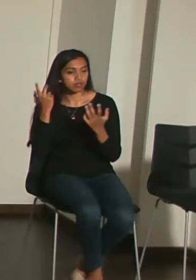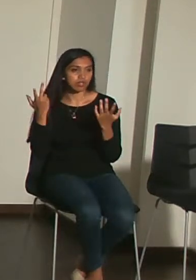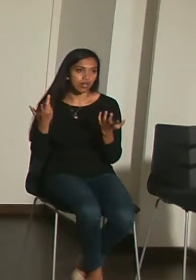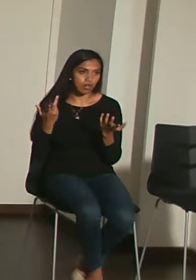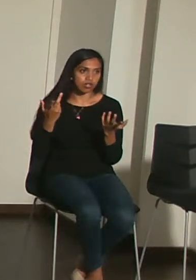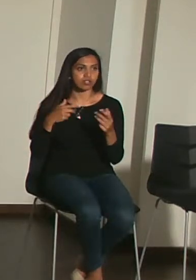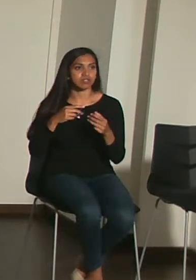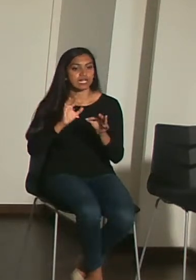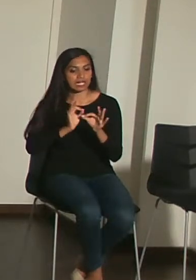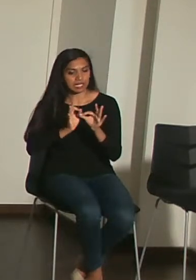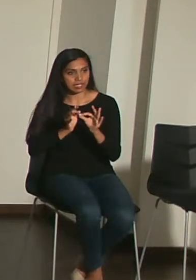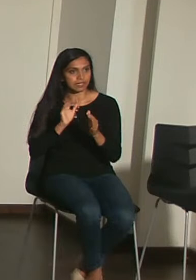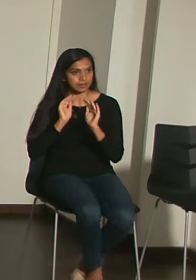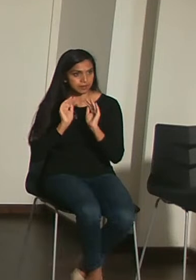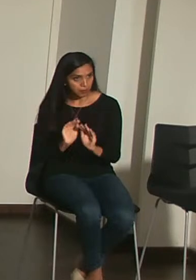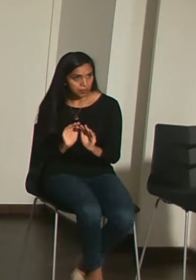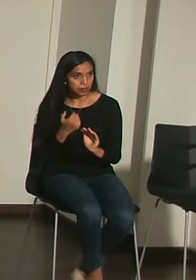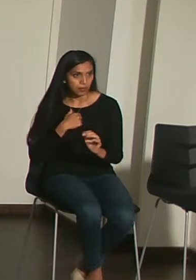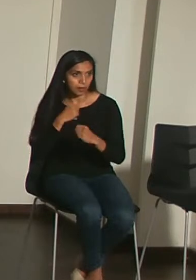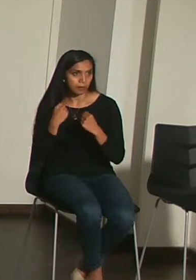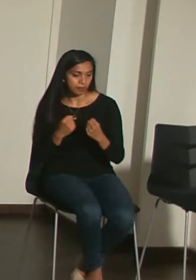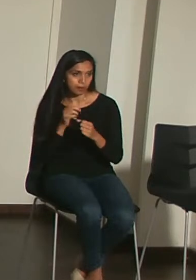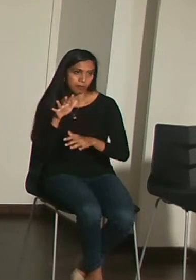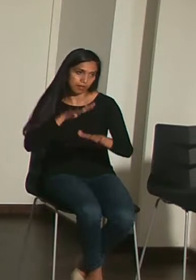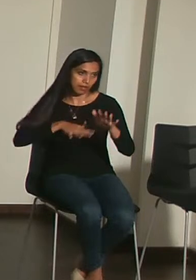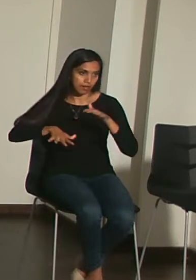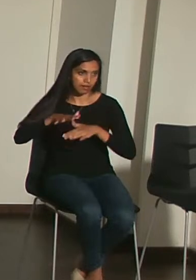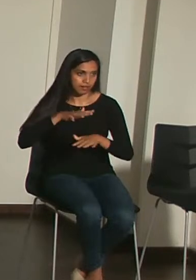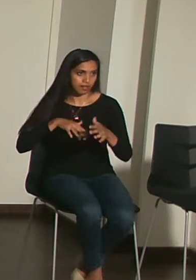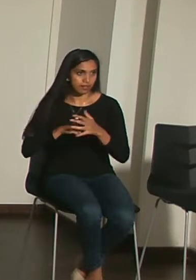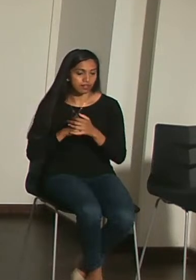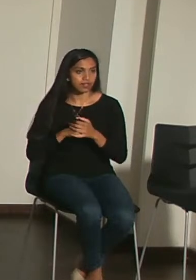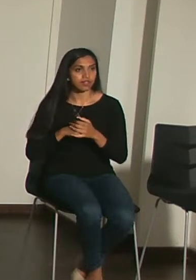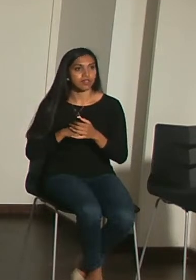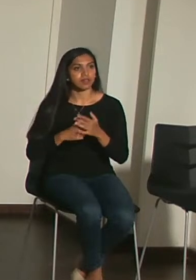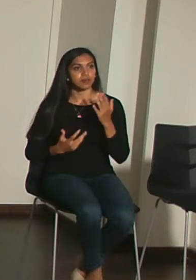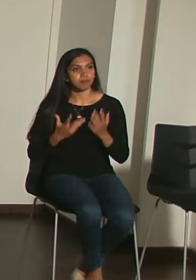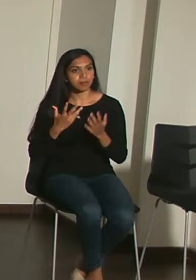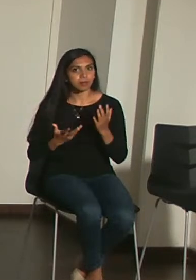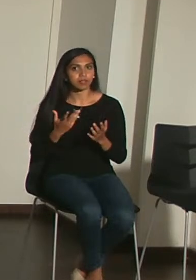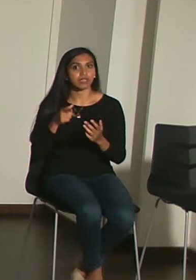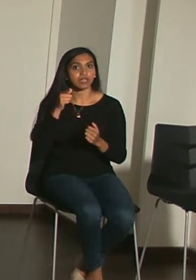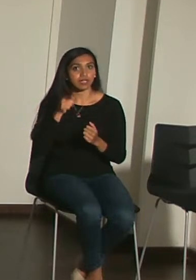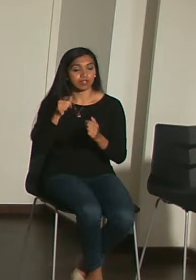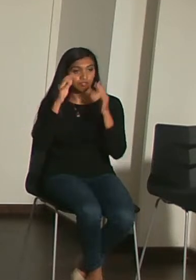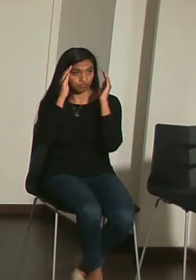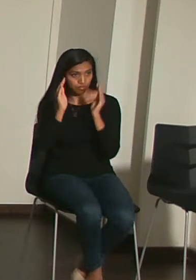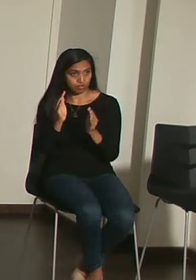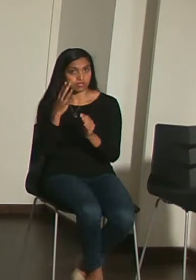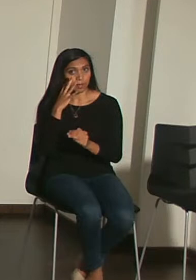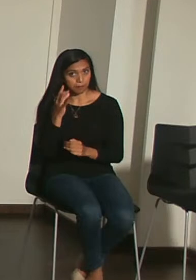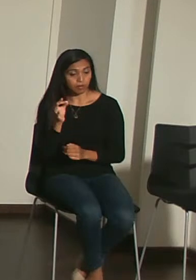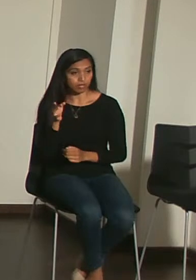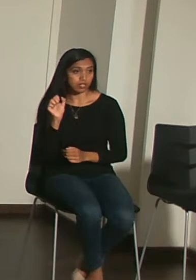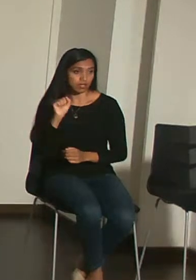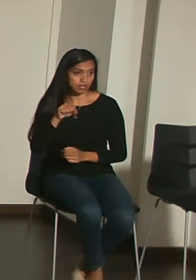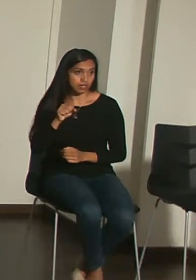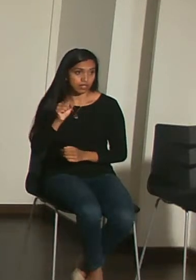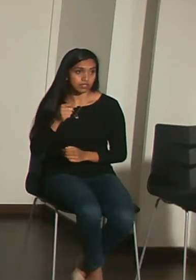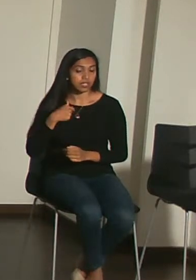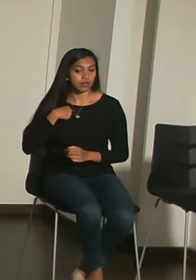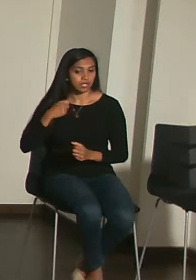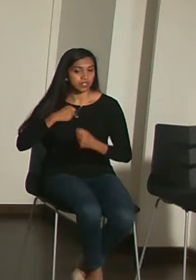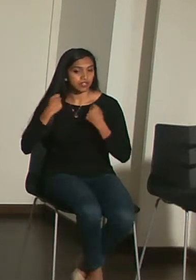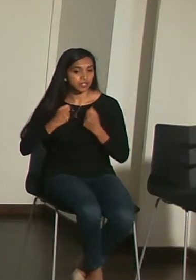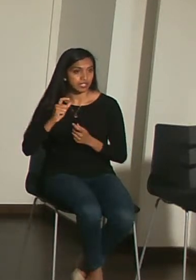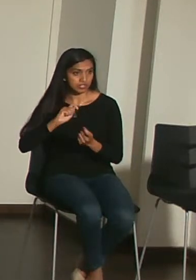We also have, I think, docents can play a really important role there. We have trained, we call